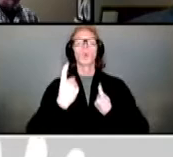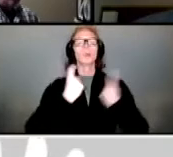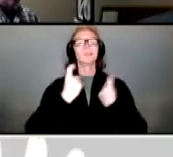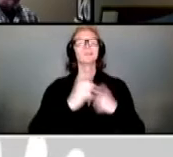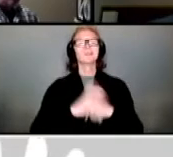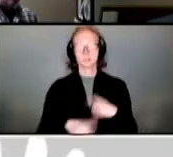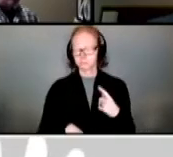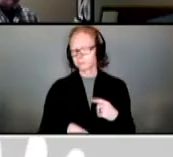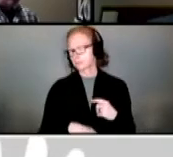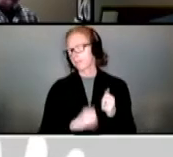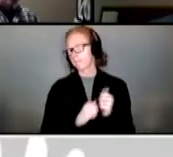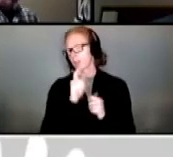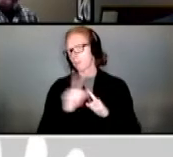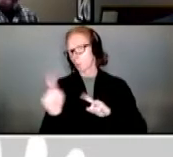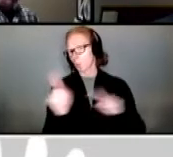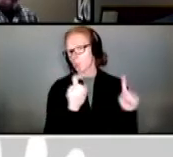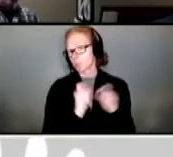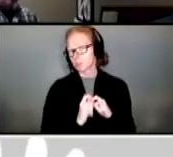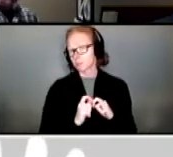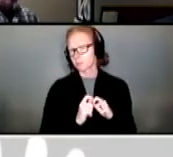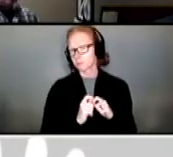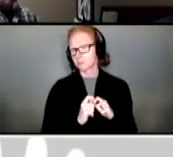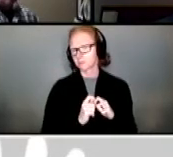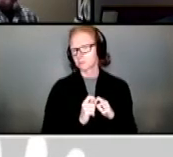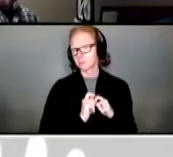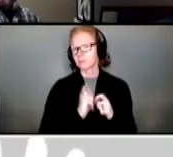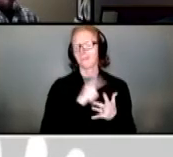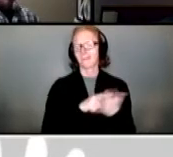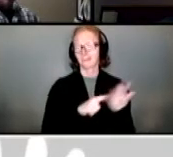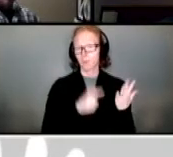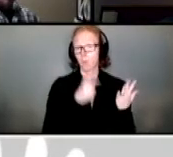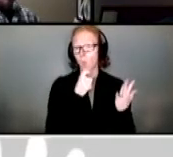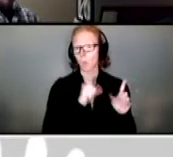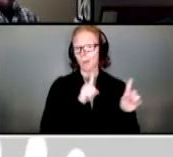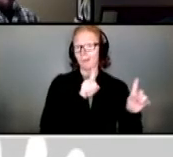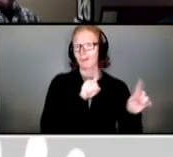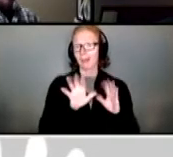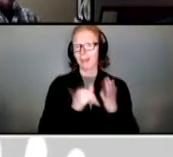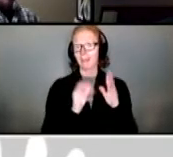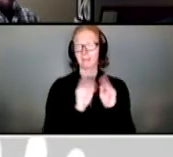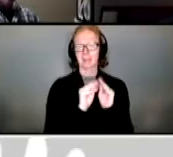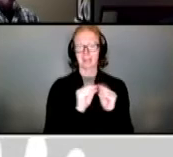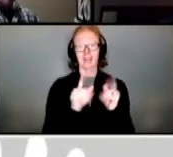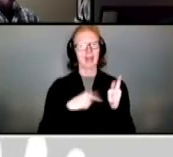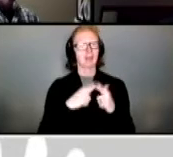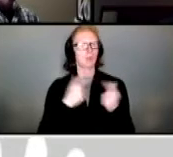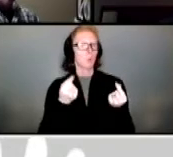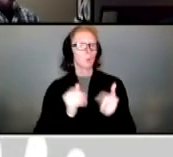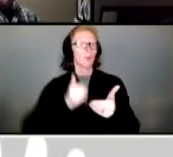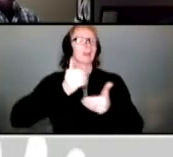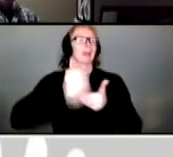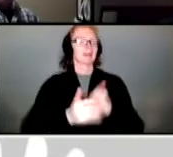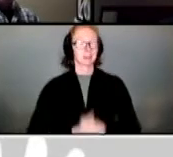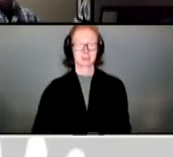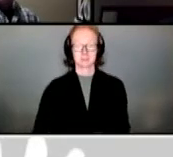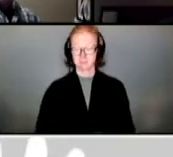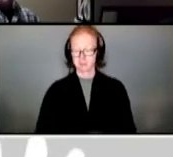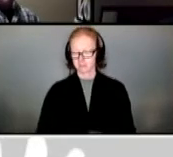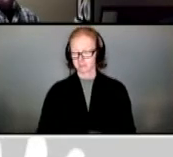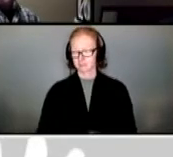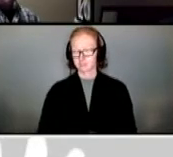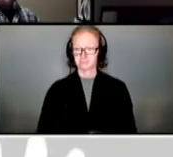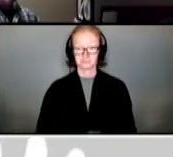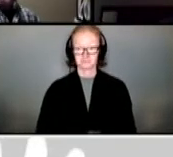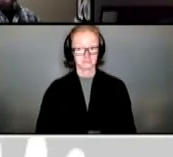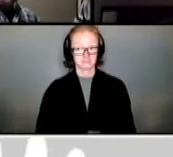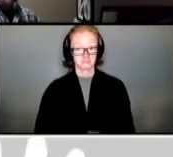the questions from those who were attendees, and looking at next steps. And unless